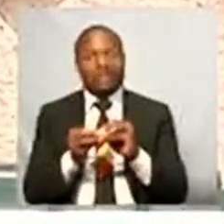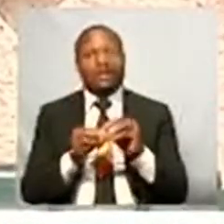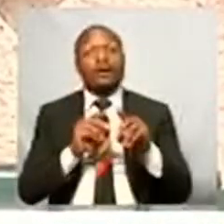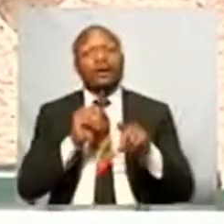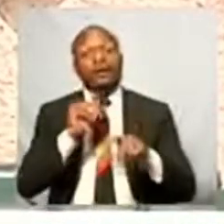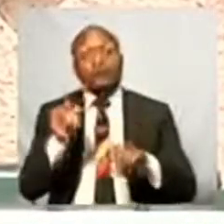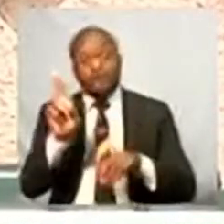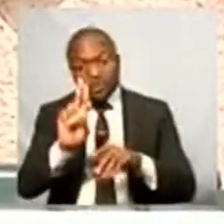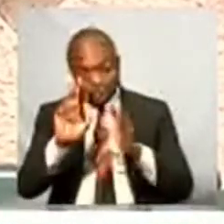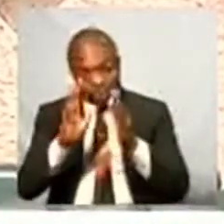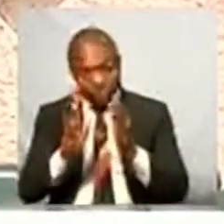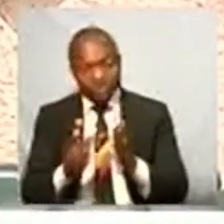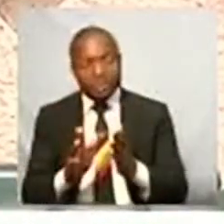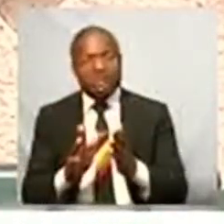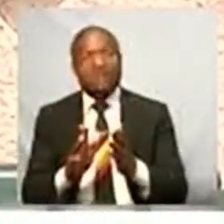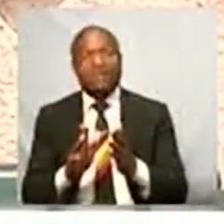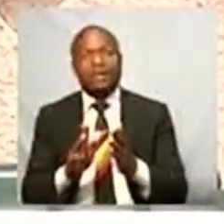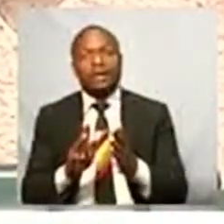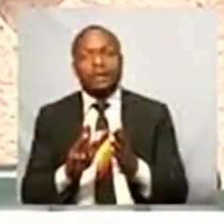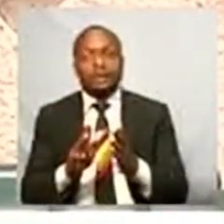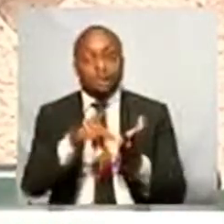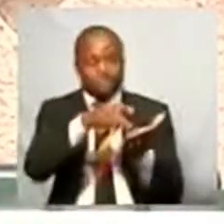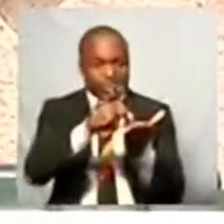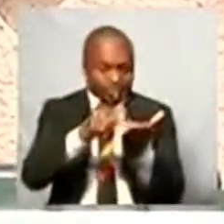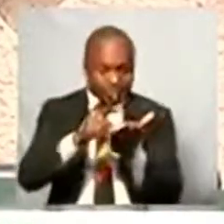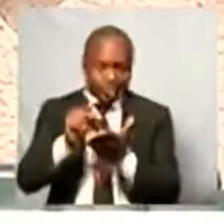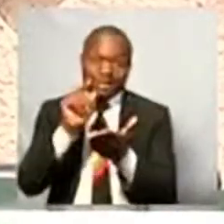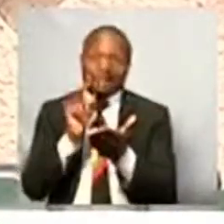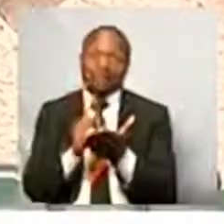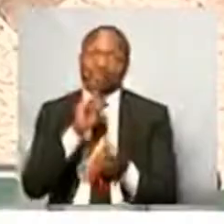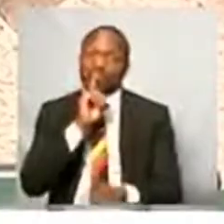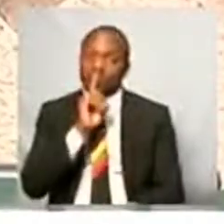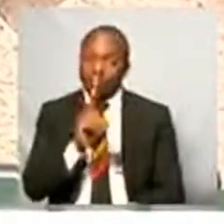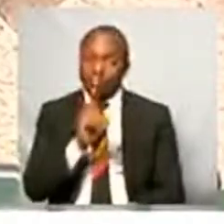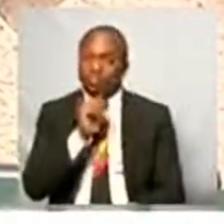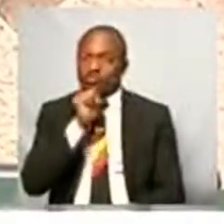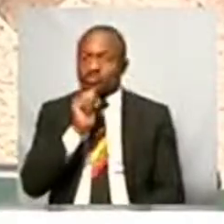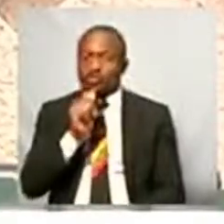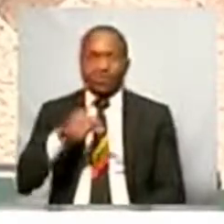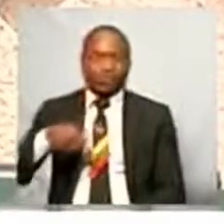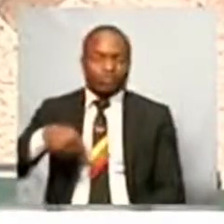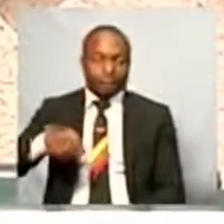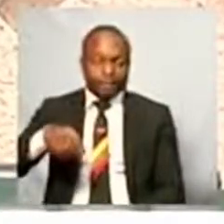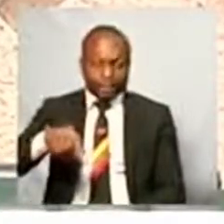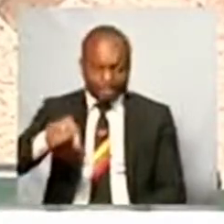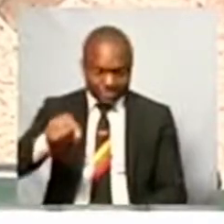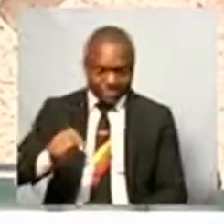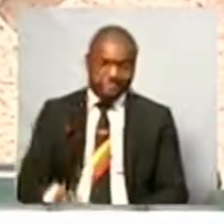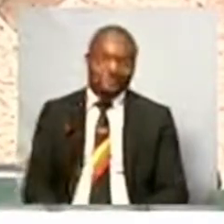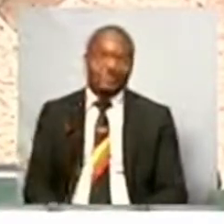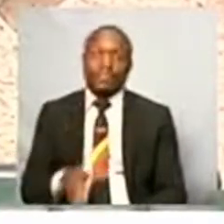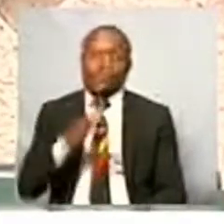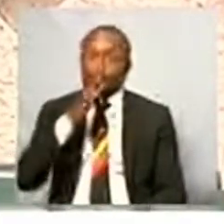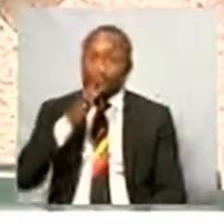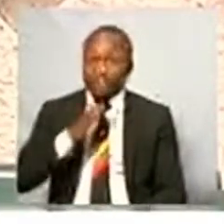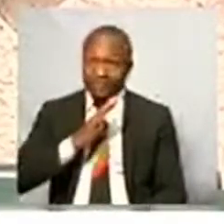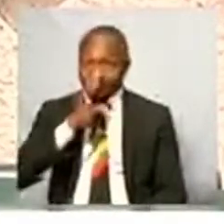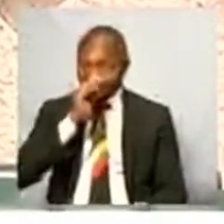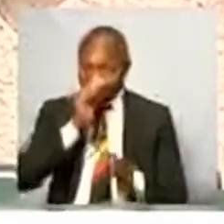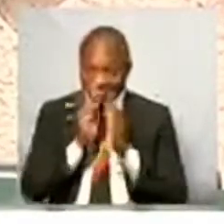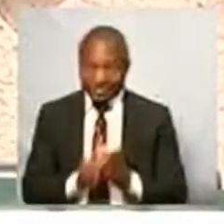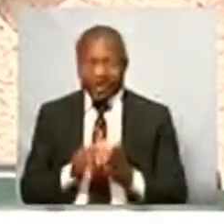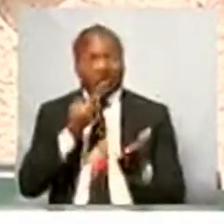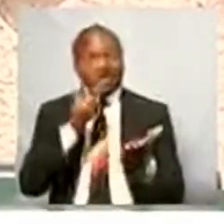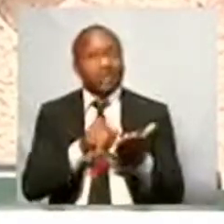or consumers are billed. That is indeed not sustainable, Madam Speaker. Madam Speaker,